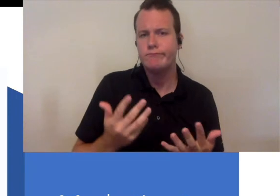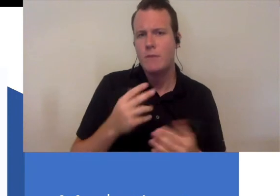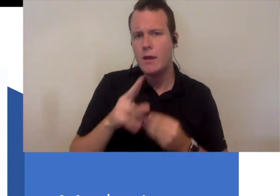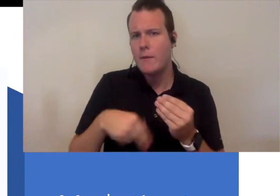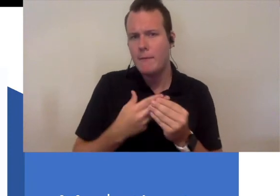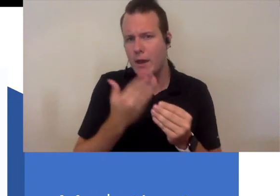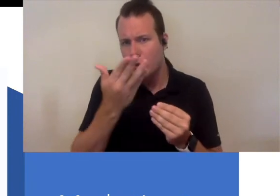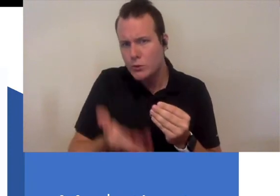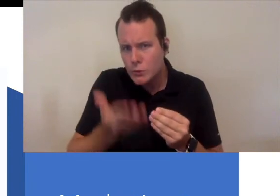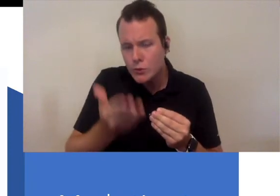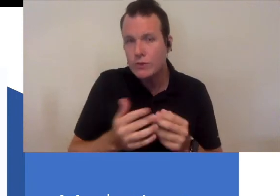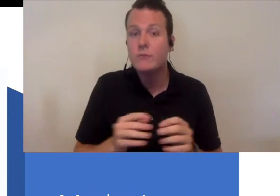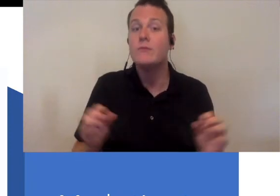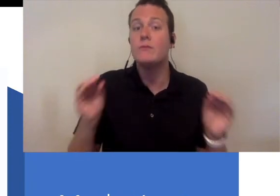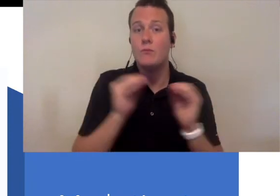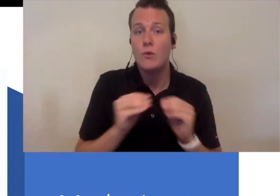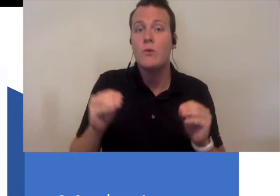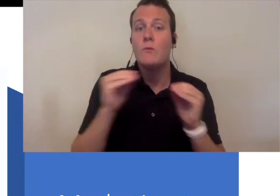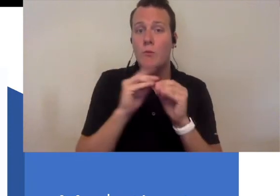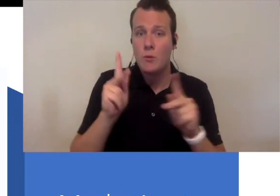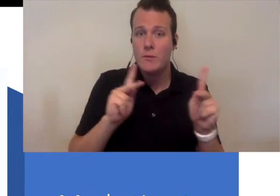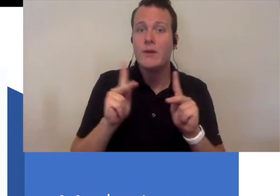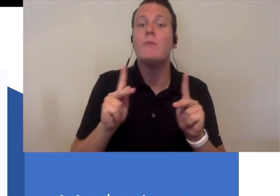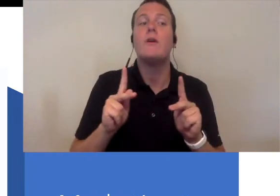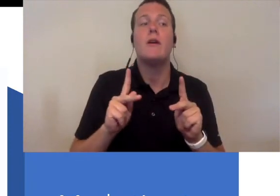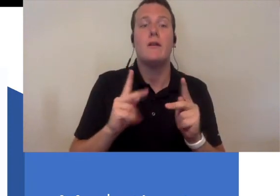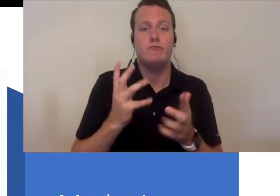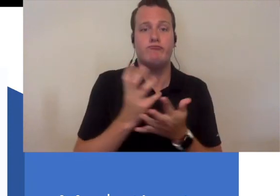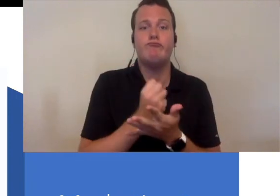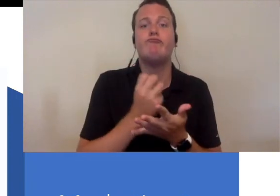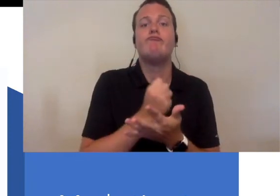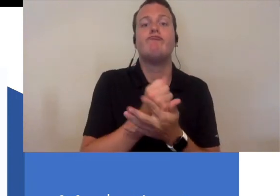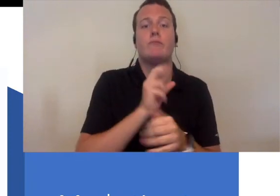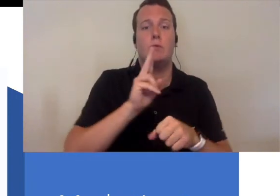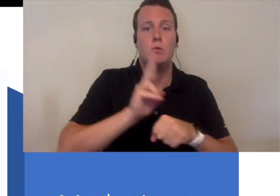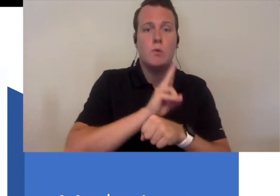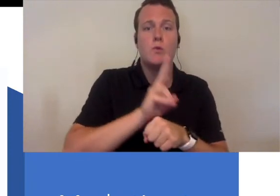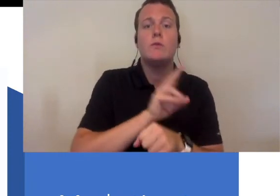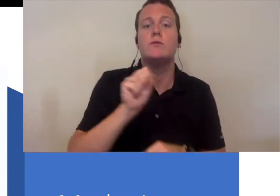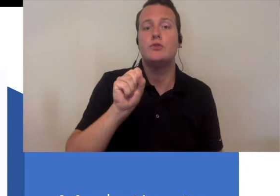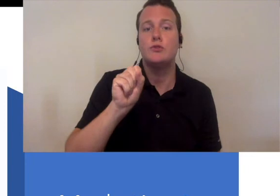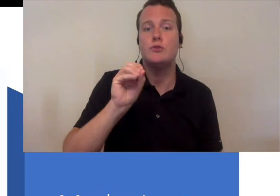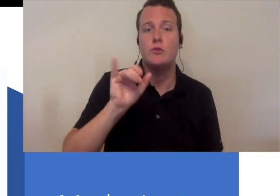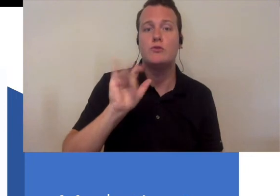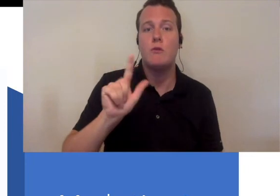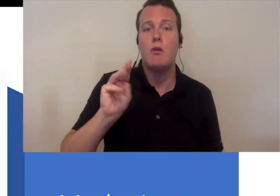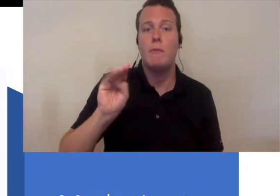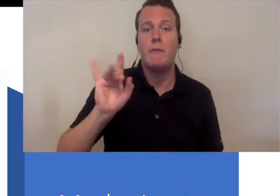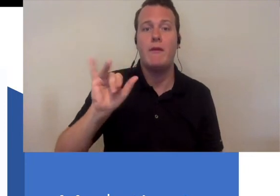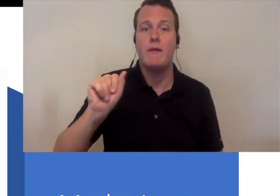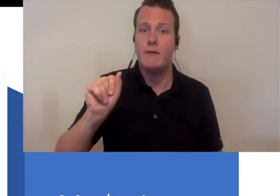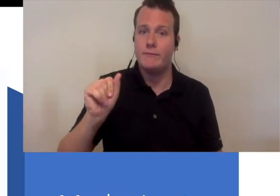you? More and more people are utilizing social media today than ever.